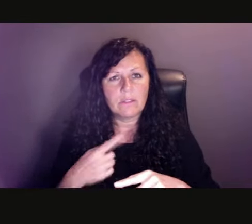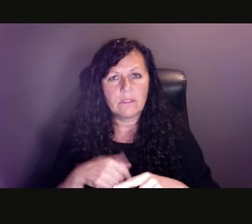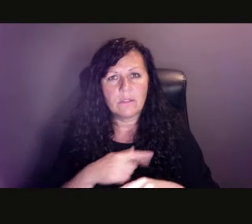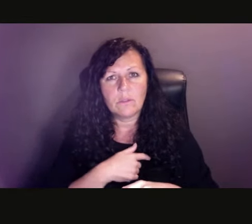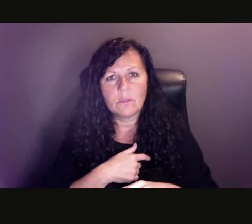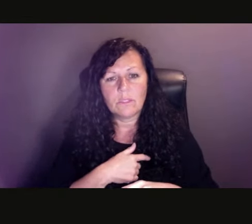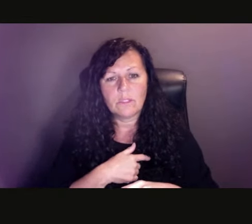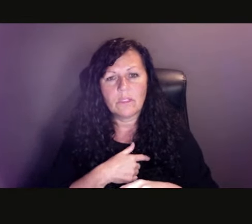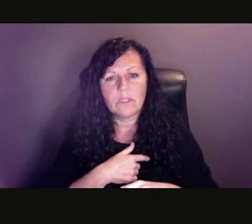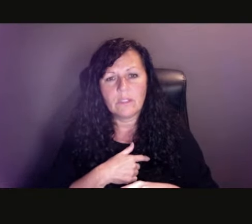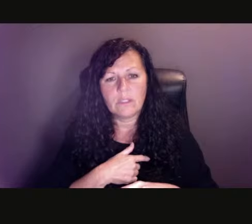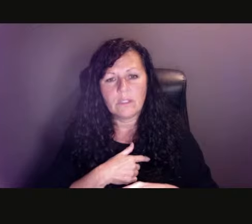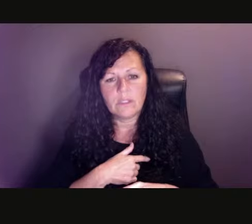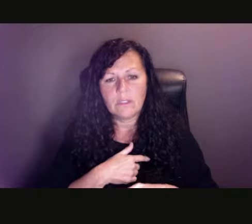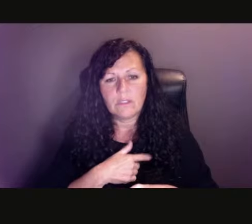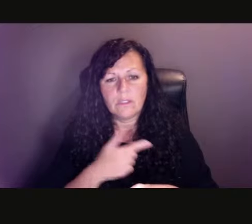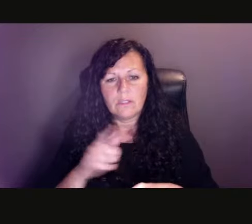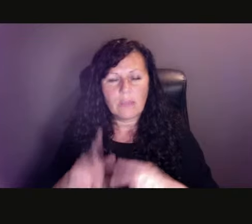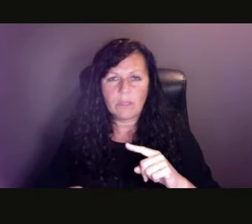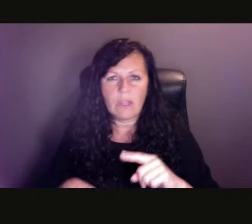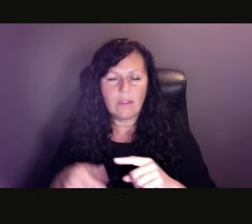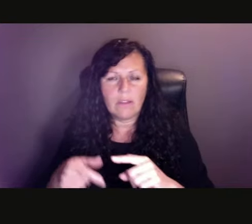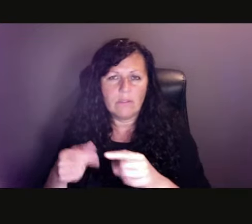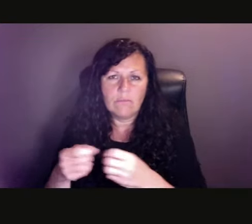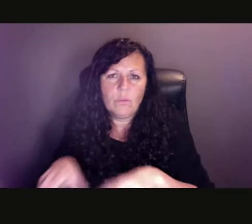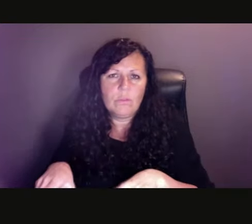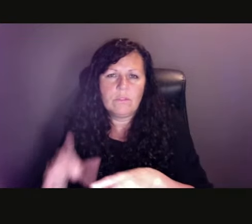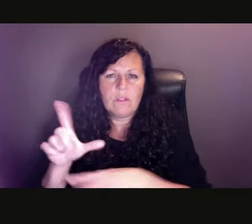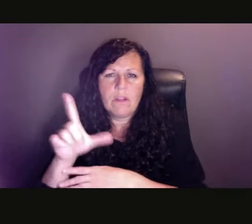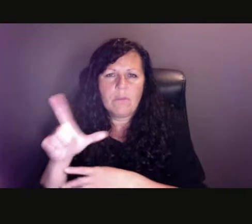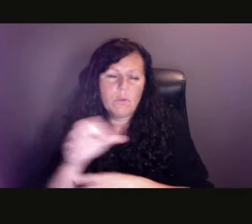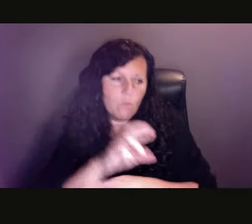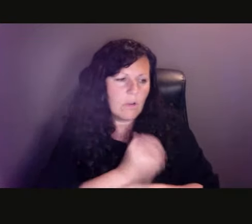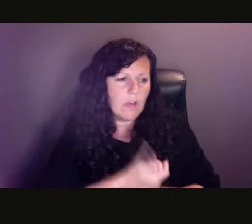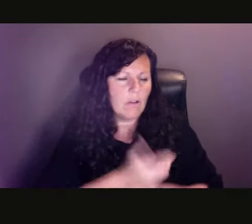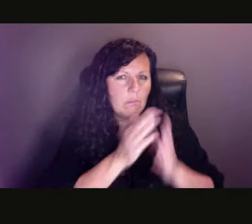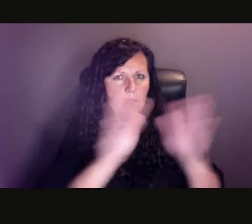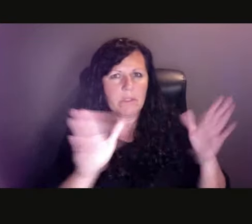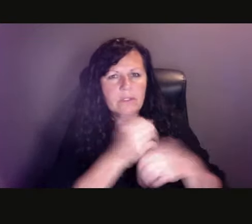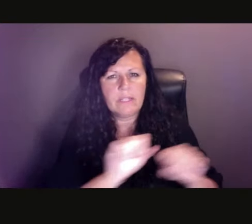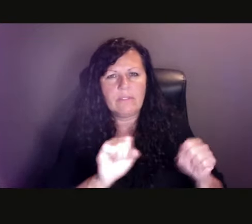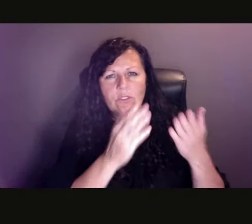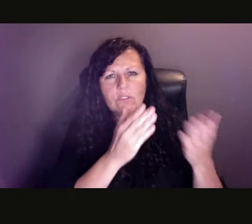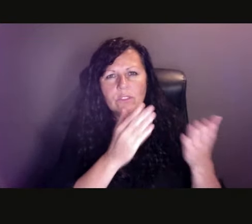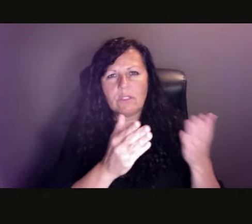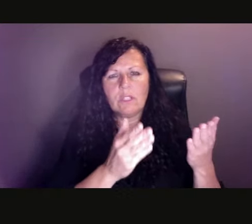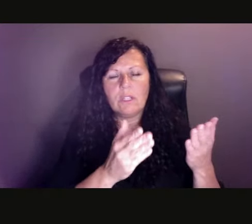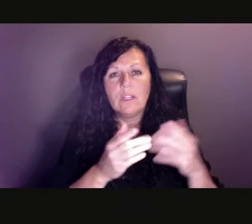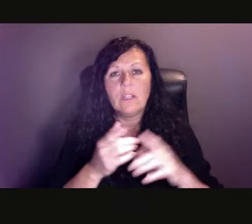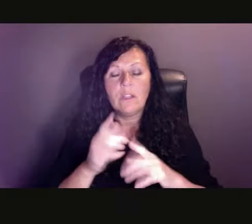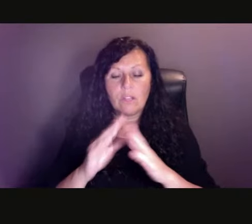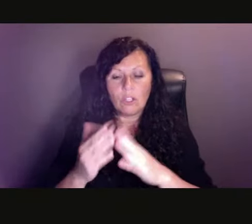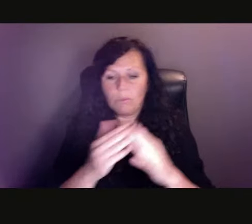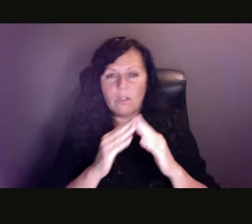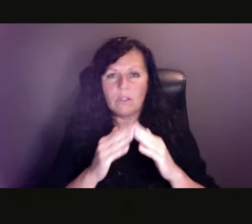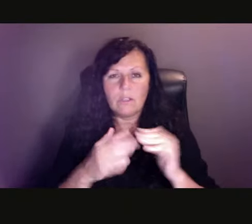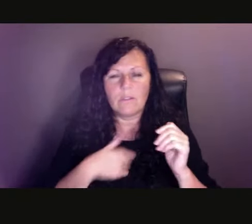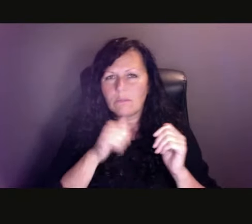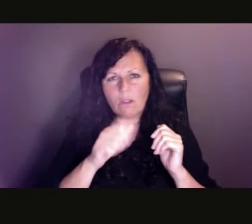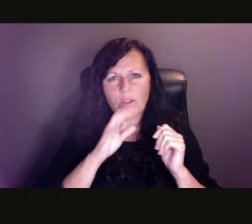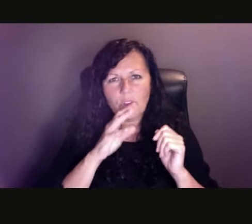can't lose our library, and we can't lose our public safety services. The number one thing I hear from the community, and I'm out talking to community members every